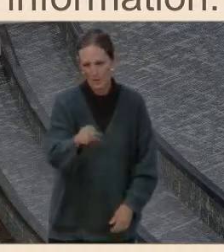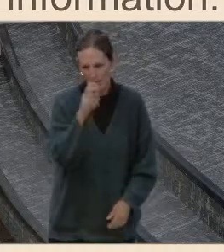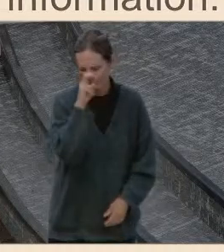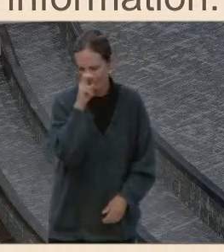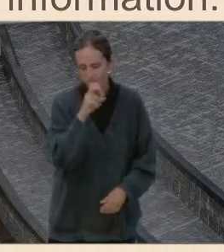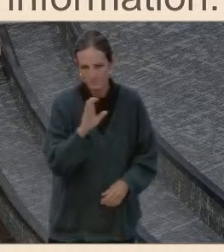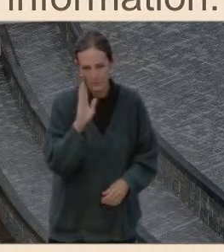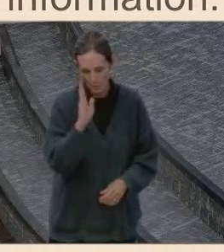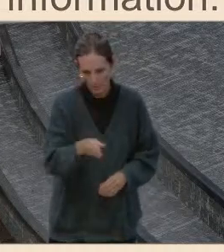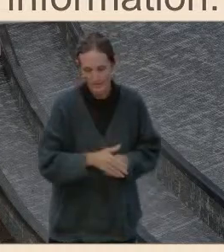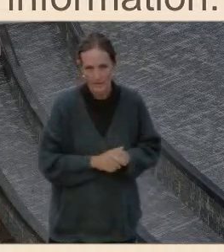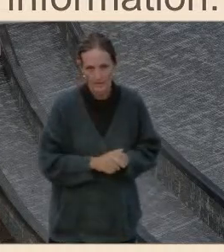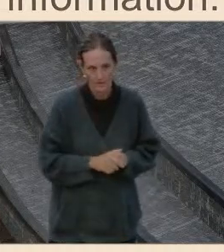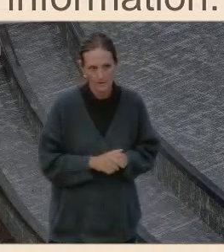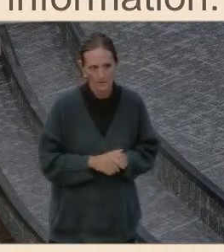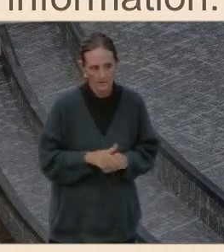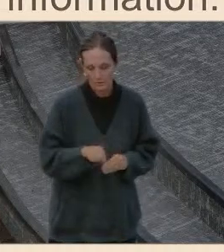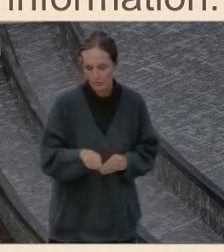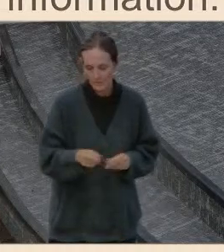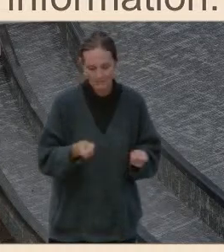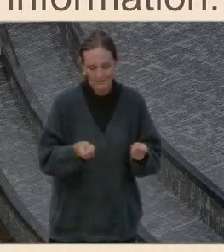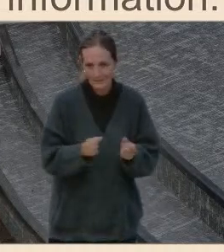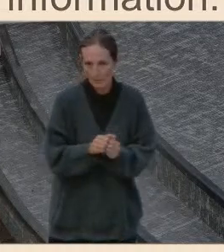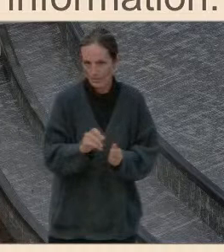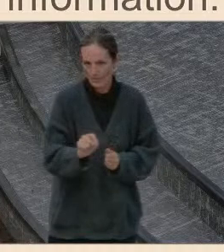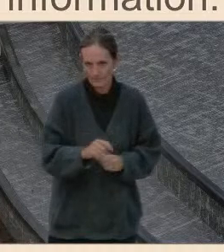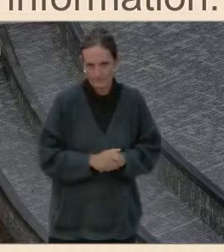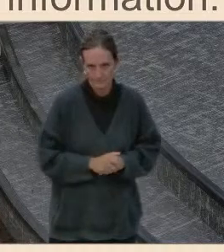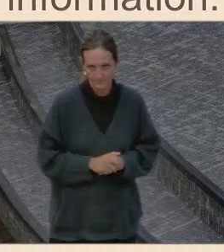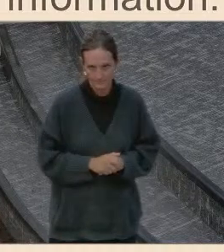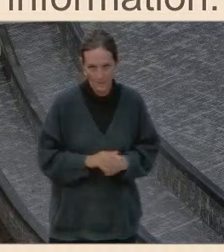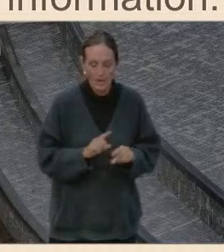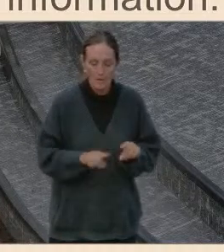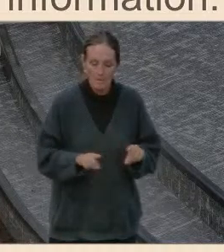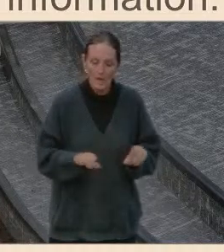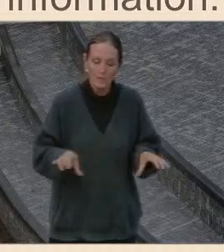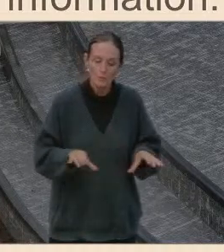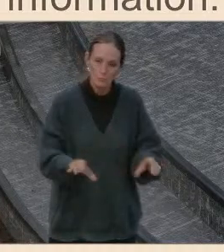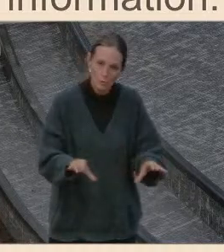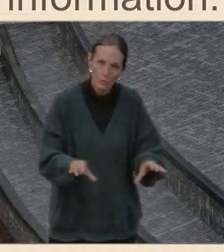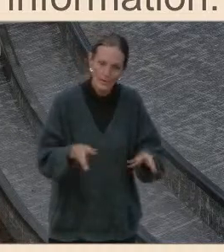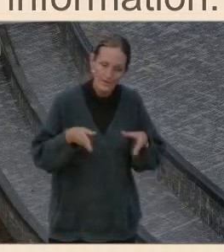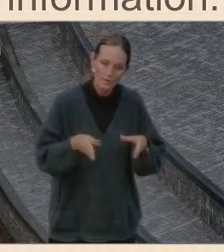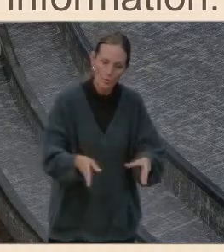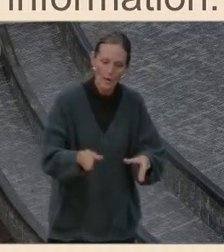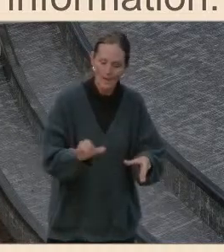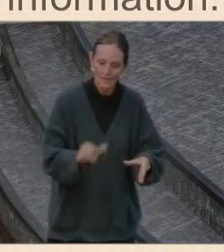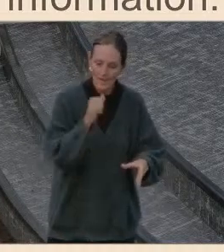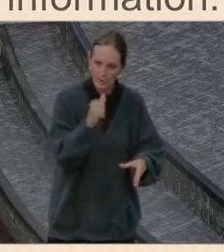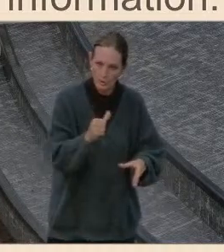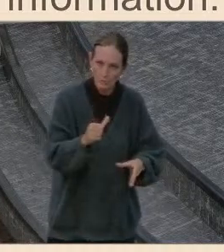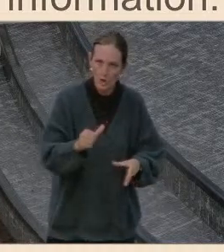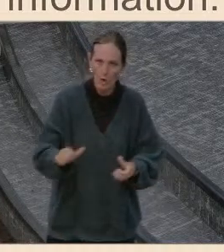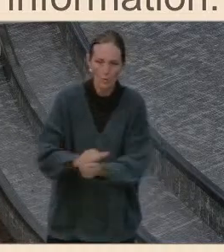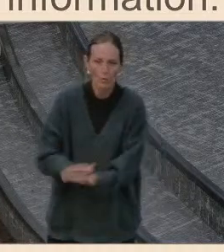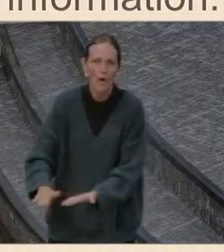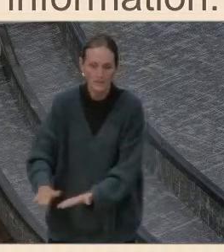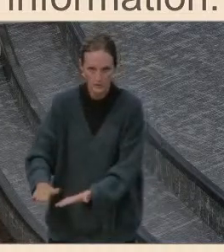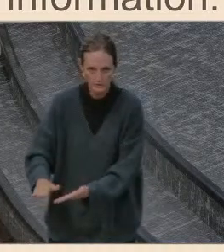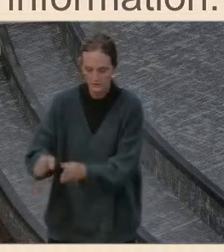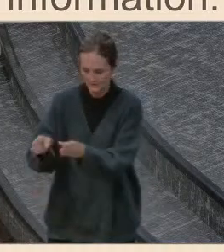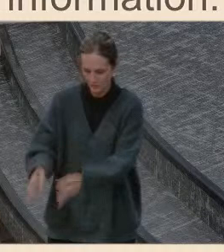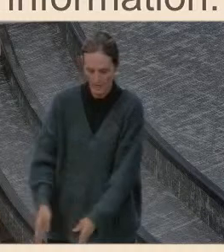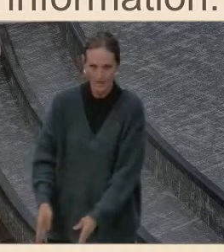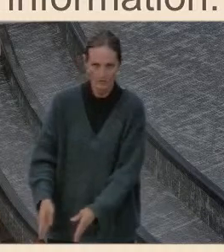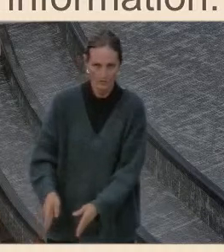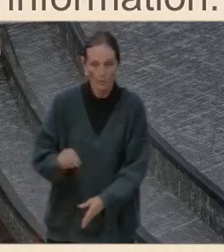love. We just have to deal with it. But you do it in a manner that you're not crushing the child, the kid, even the young